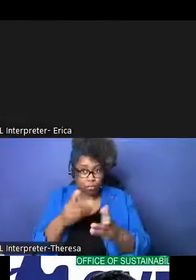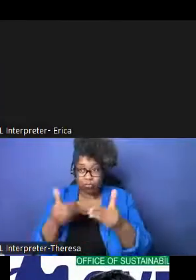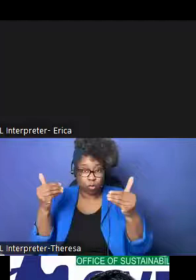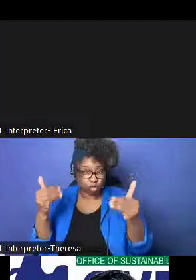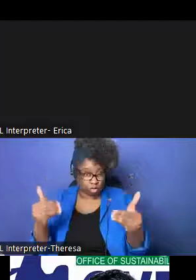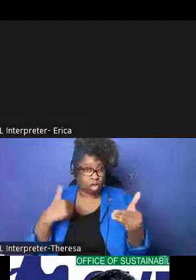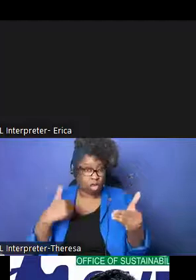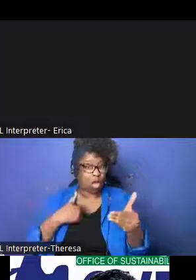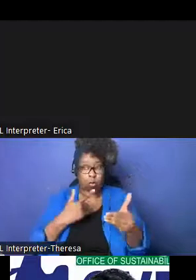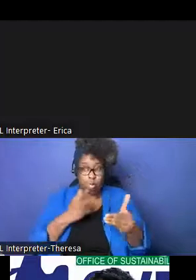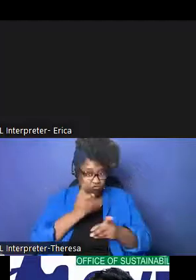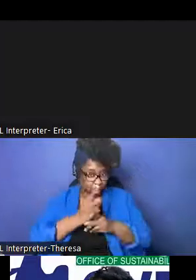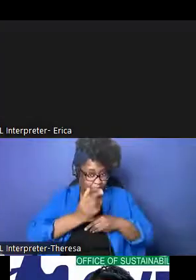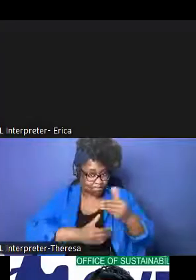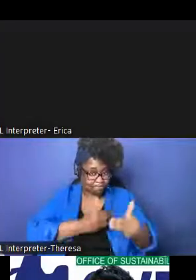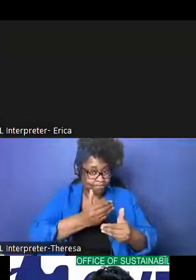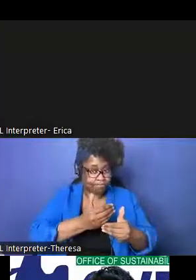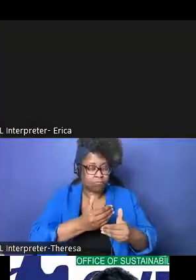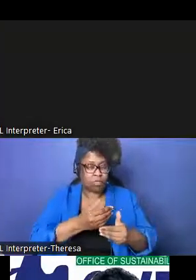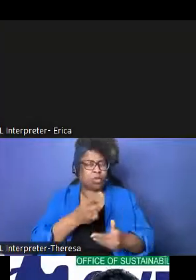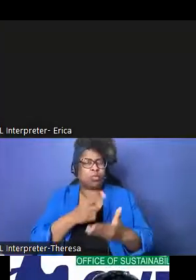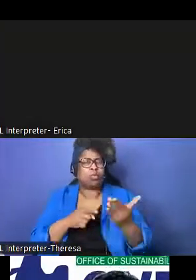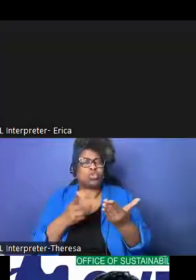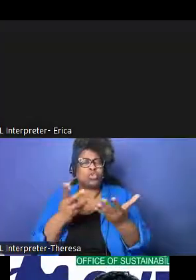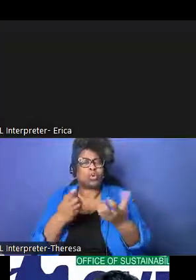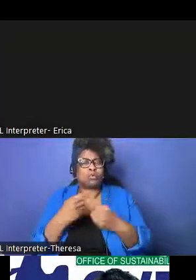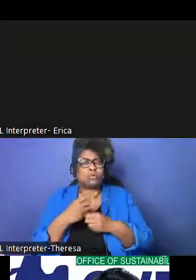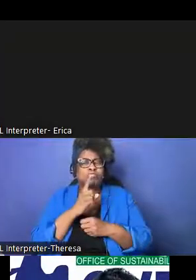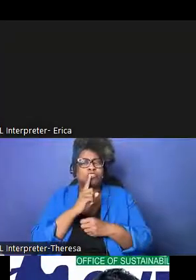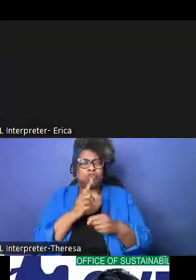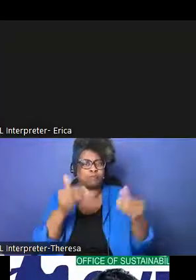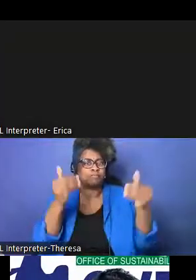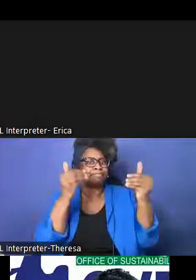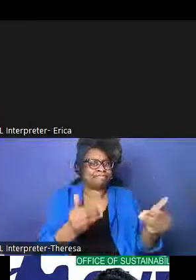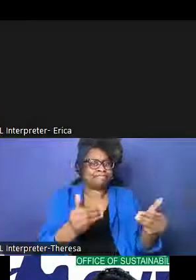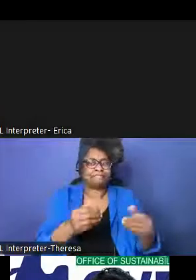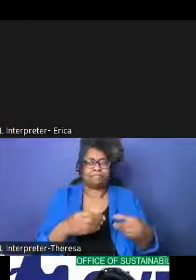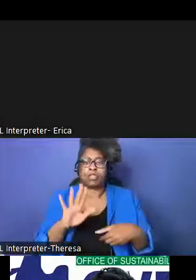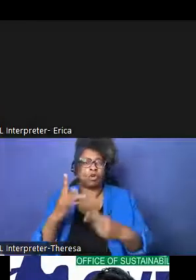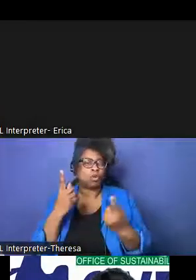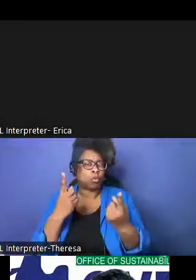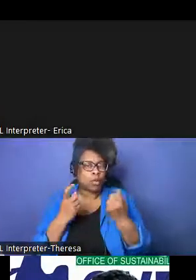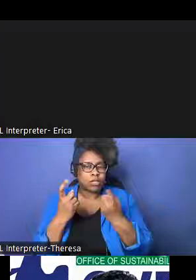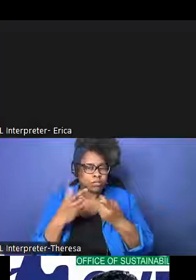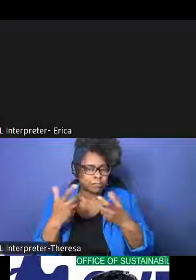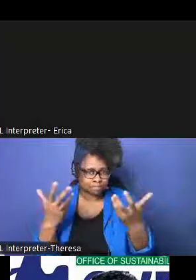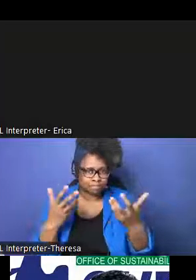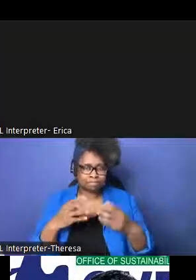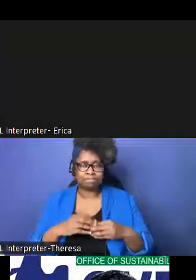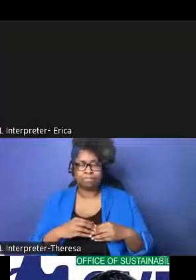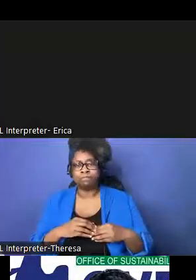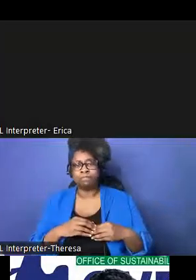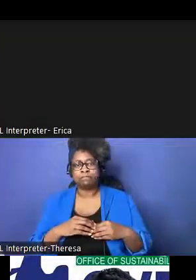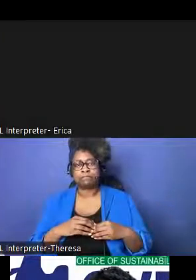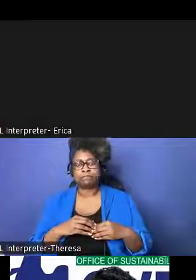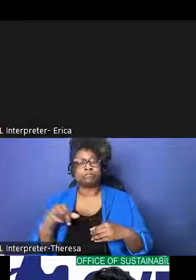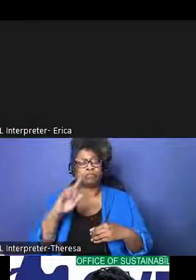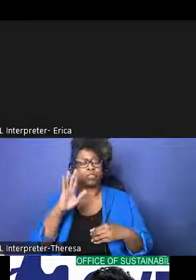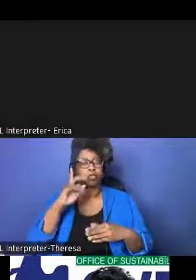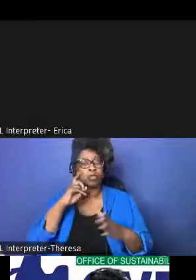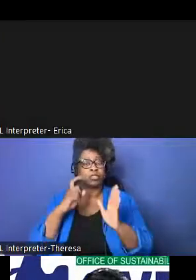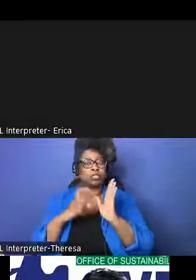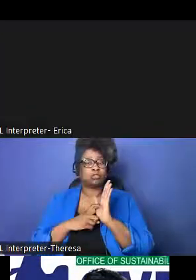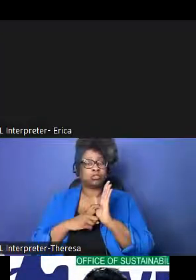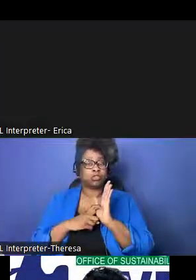track? What do you want to make sure moves forward? What questions do you have for us? And as you'll see, we'll be moving